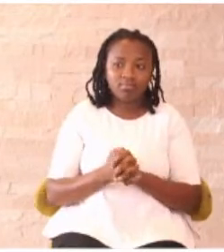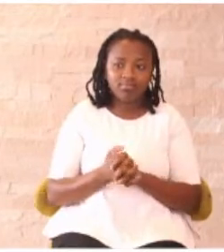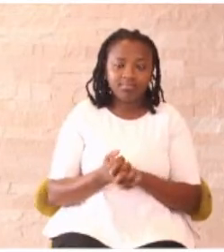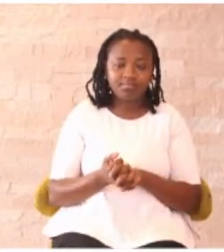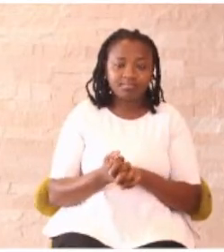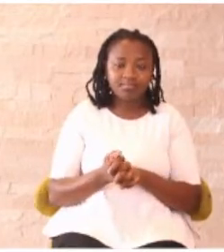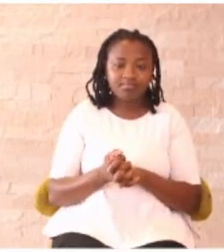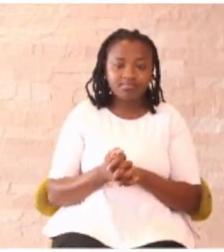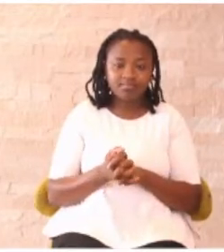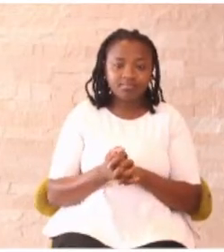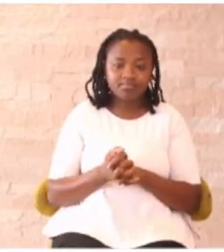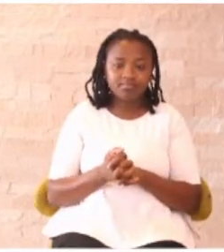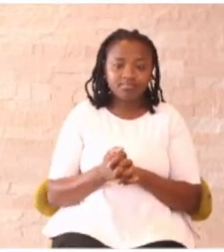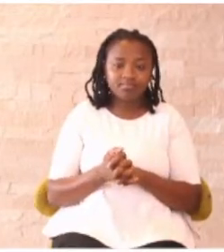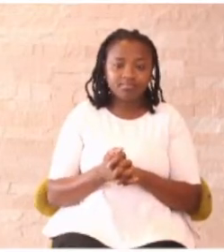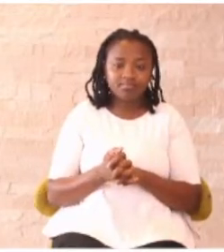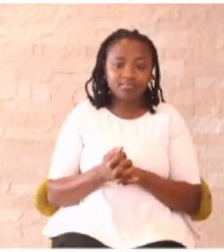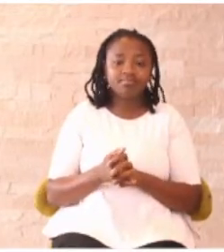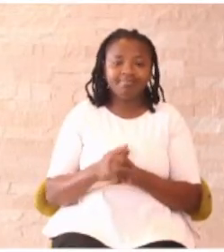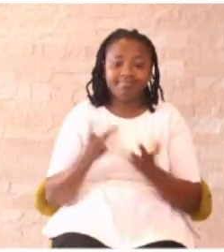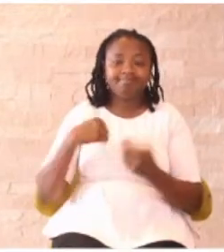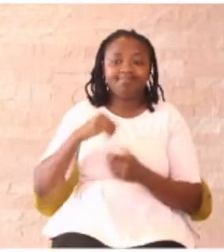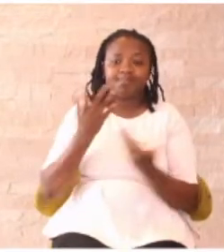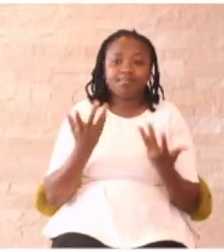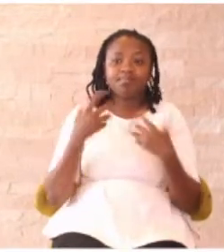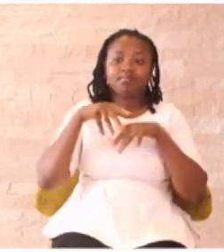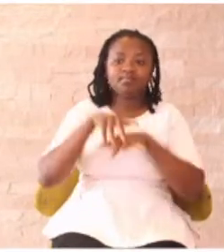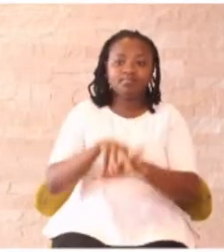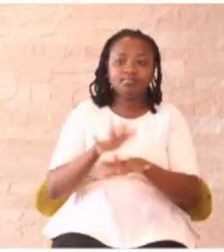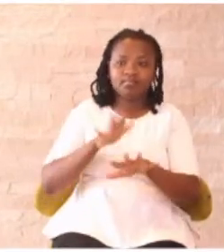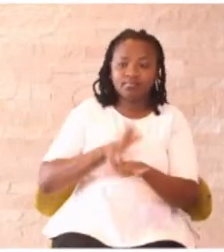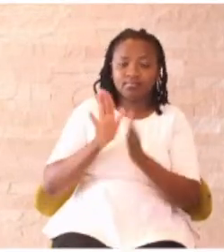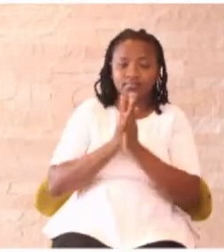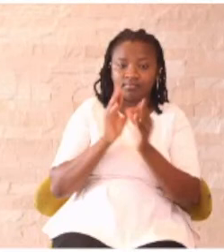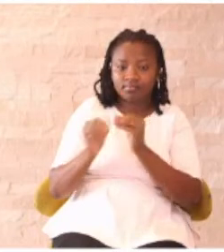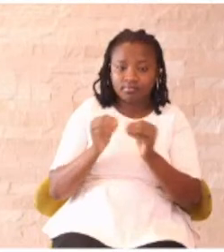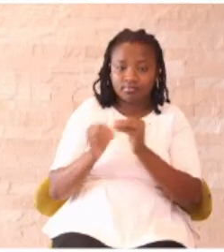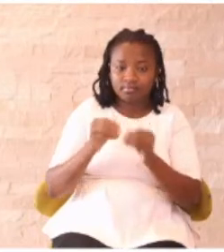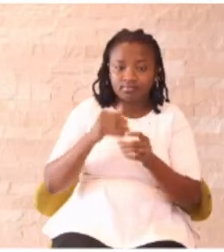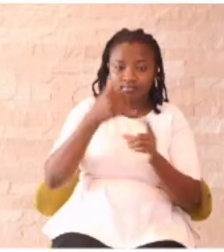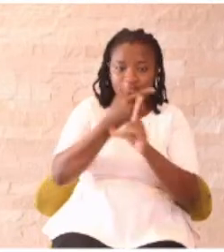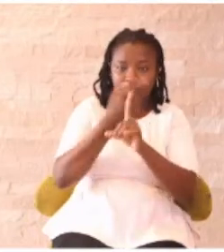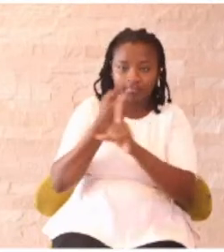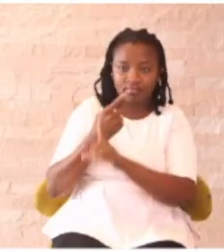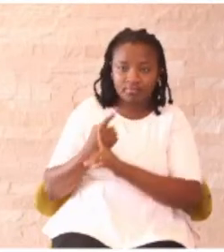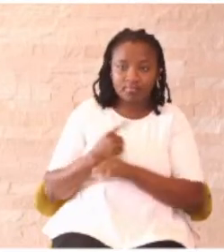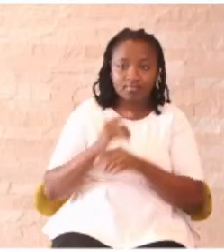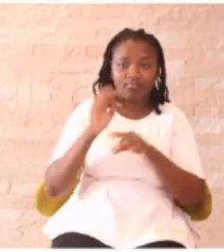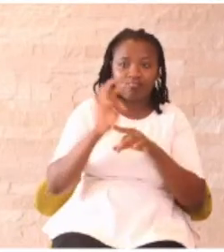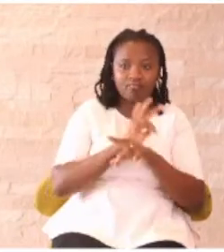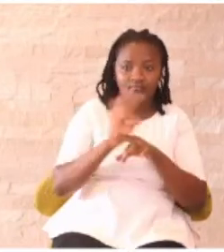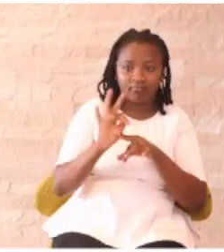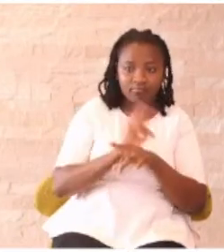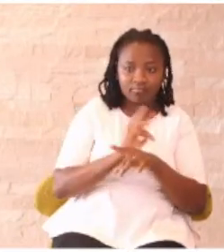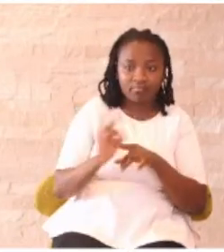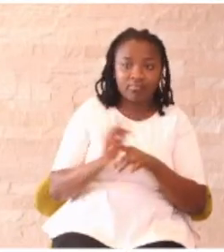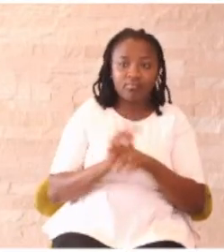To mainstreaming women with disabilities in their functions. There